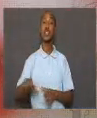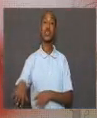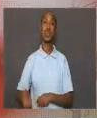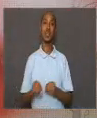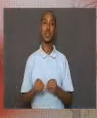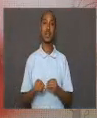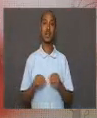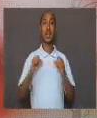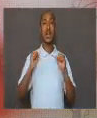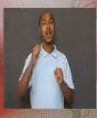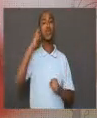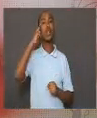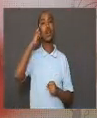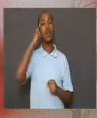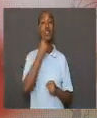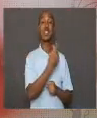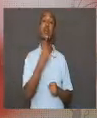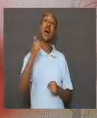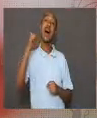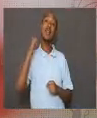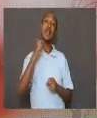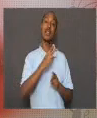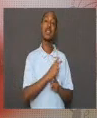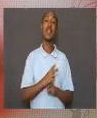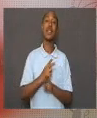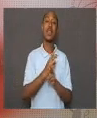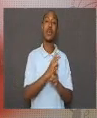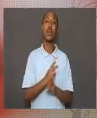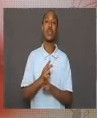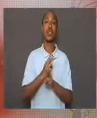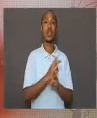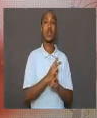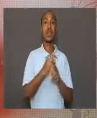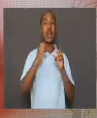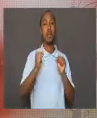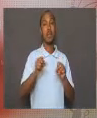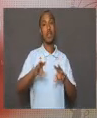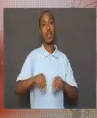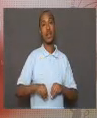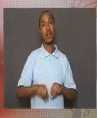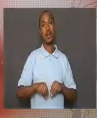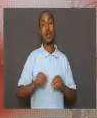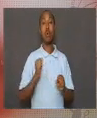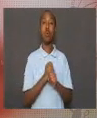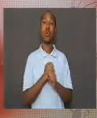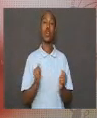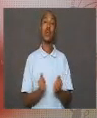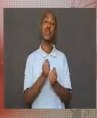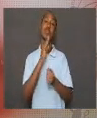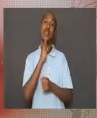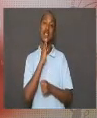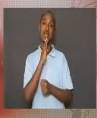Students, can you think of some other safety precautions that can be taken while working with